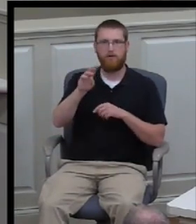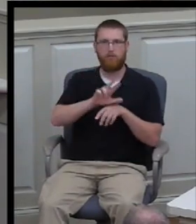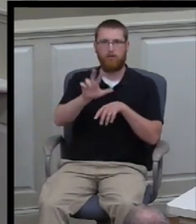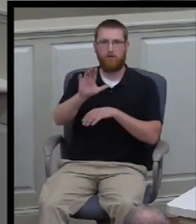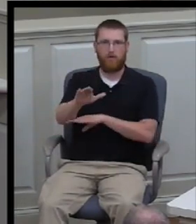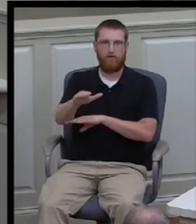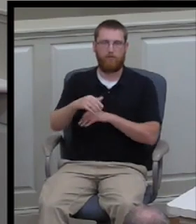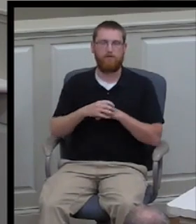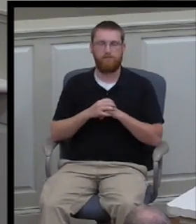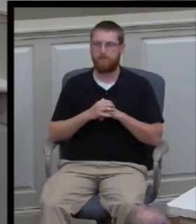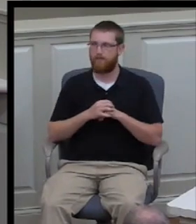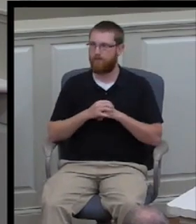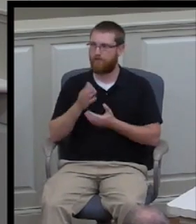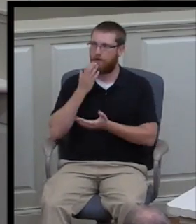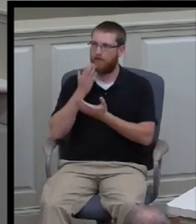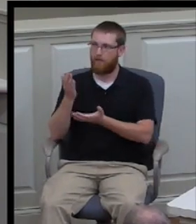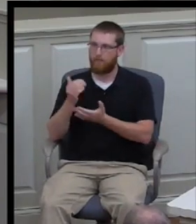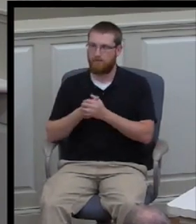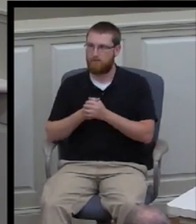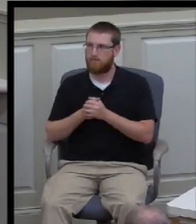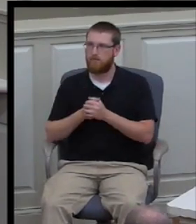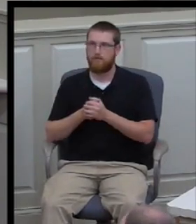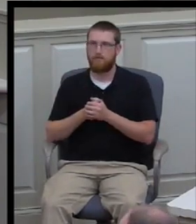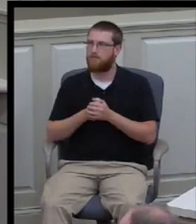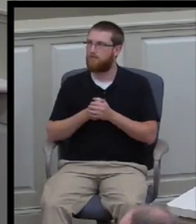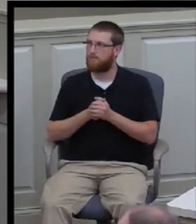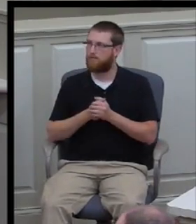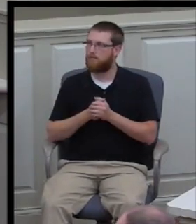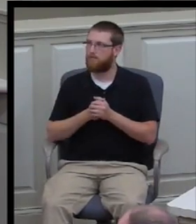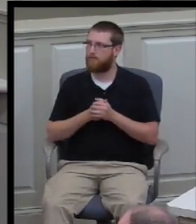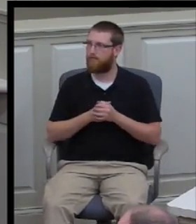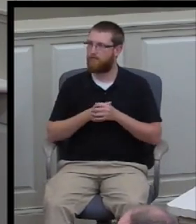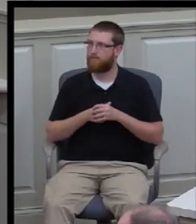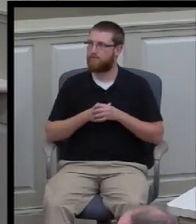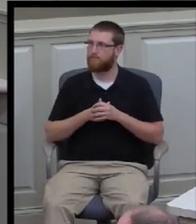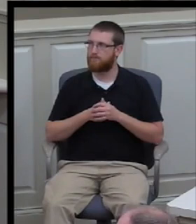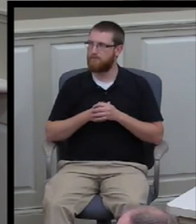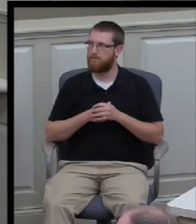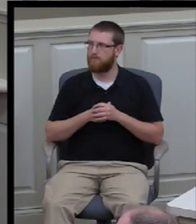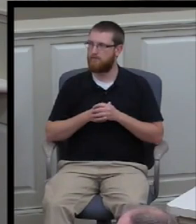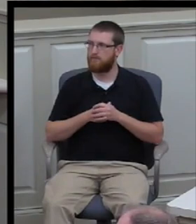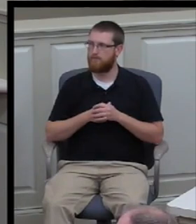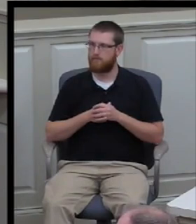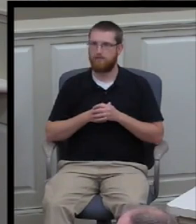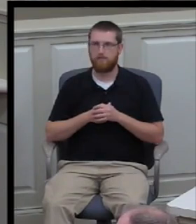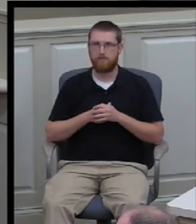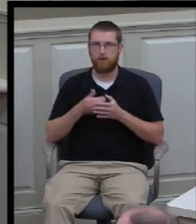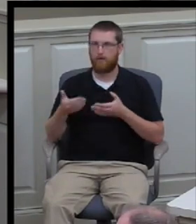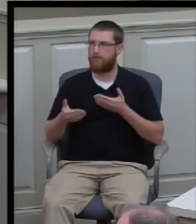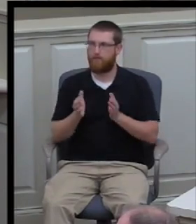afternoon. Thank you, sir, for your service. Thank you. Thank you, and sir. yours, sir. Thank you. You're welcome.